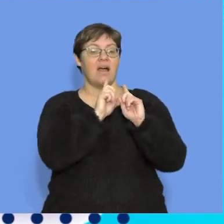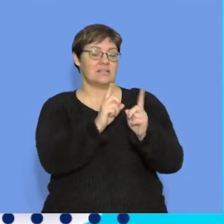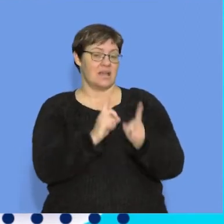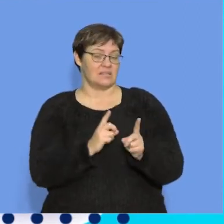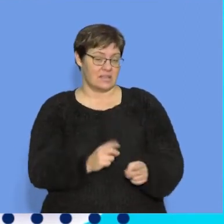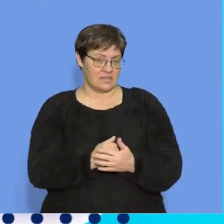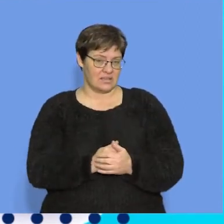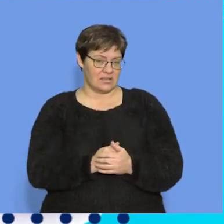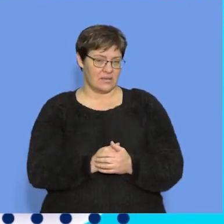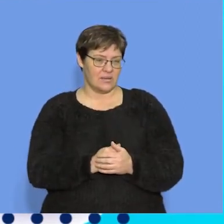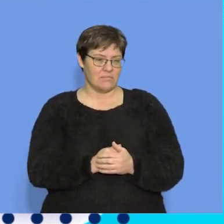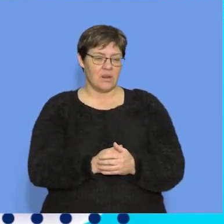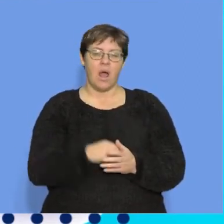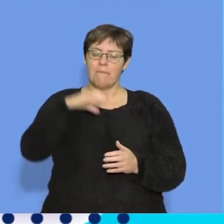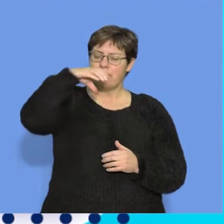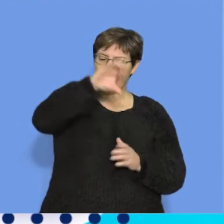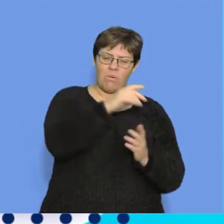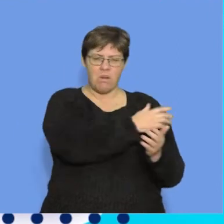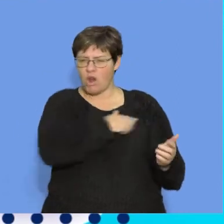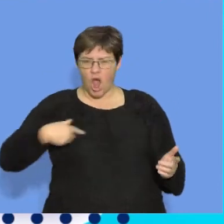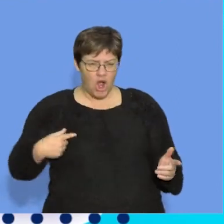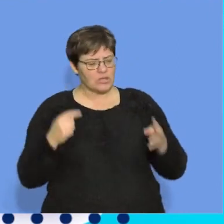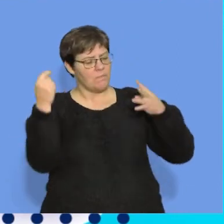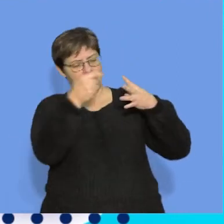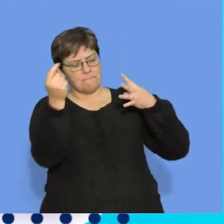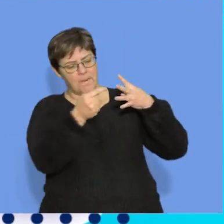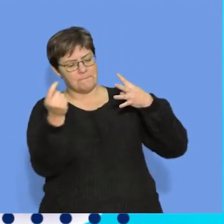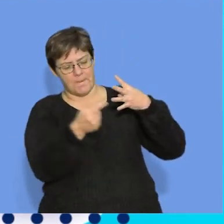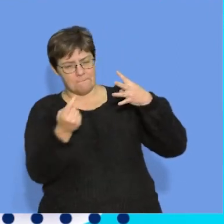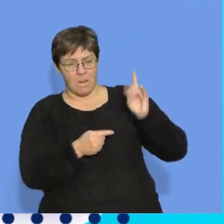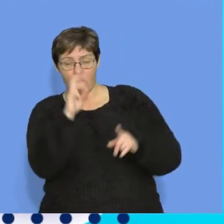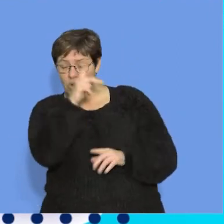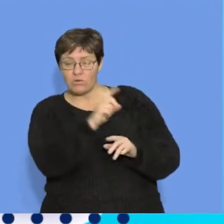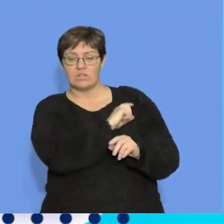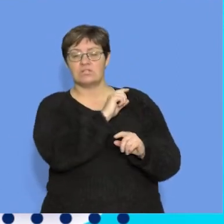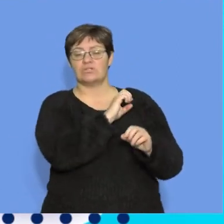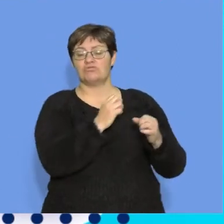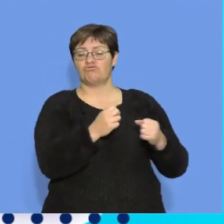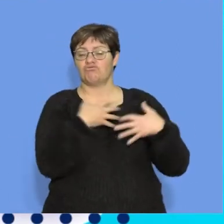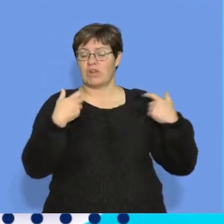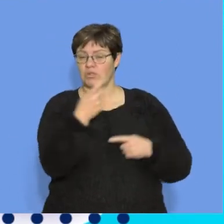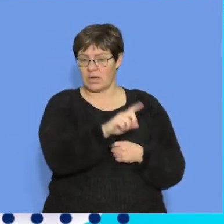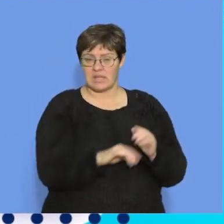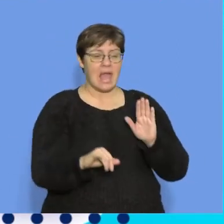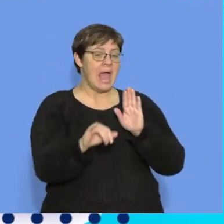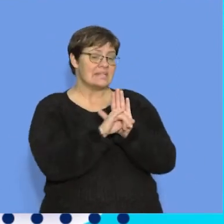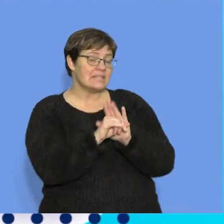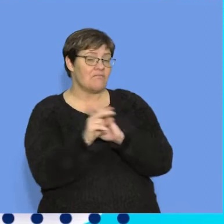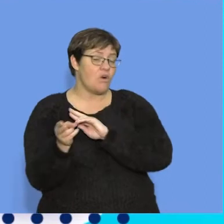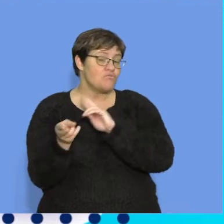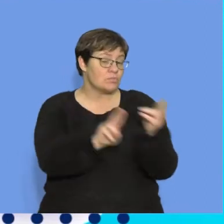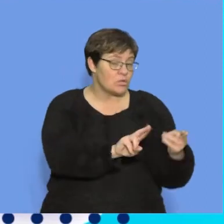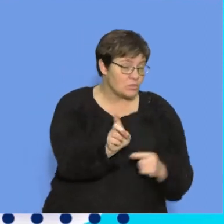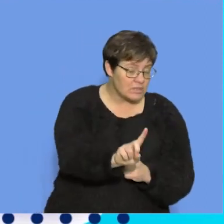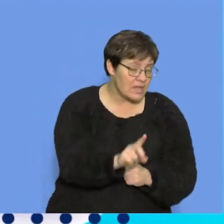questions, not in a long paragraph, just put down the points, recognize the stress, identify the response, and see